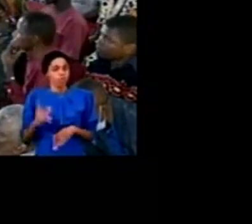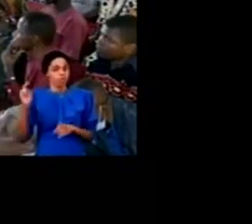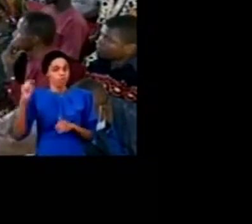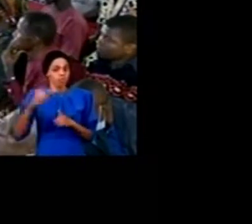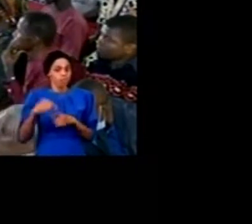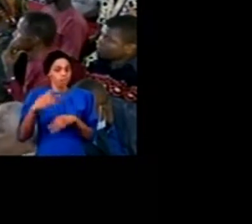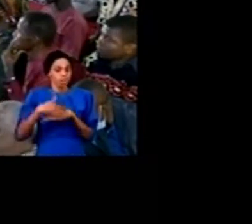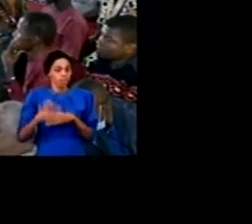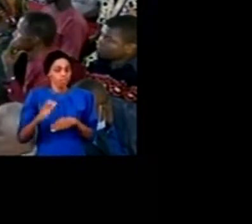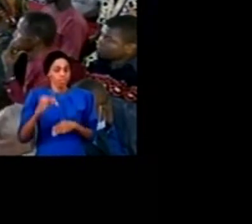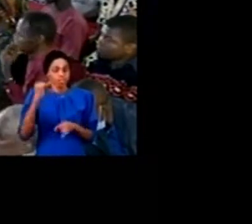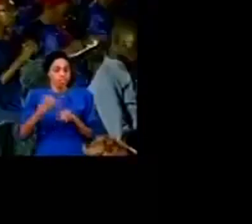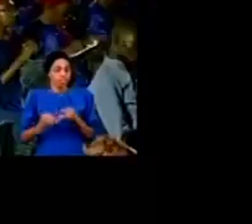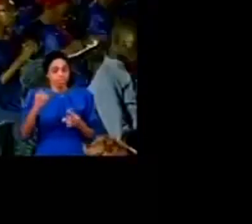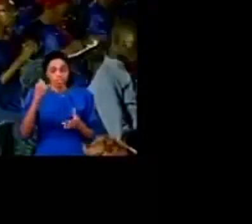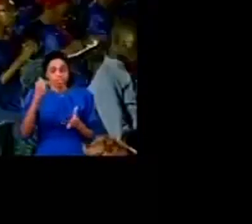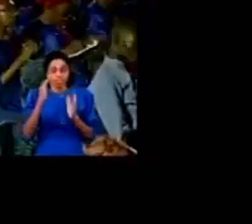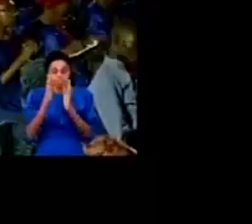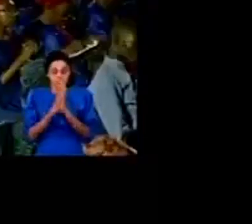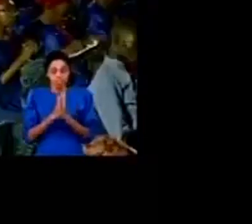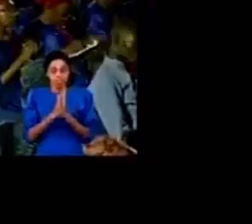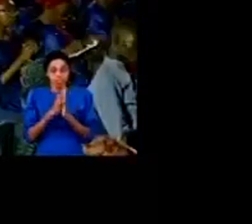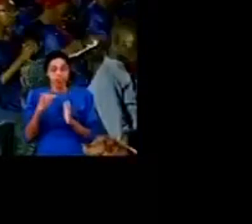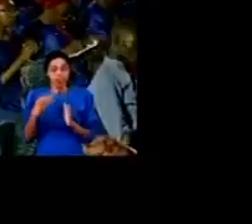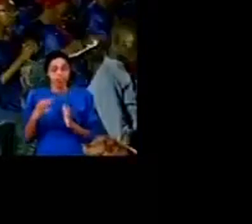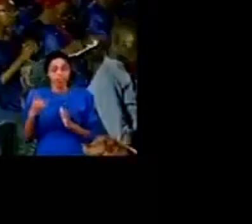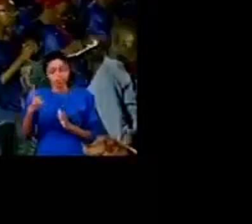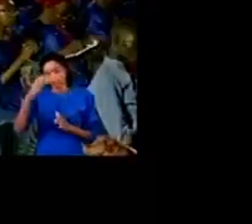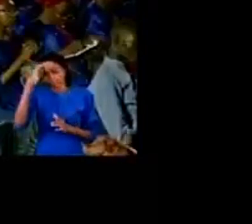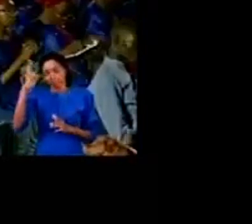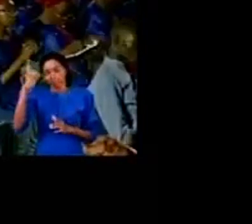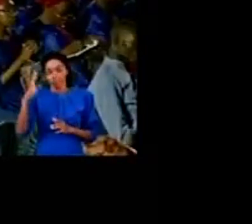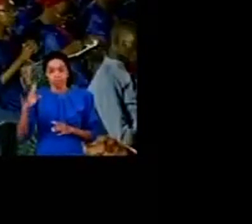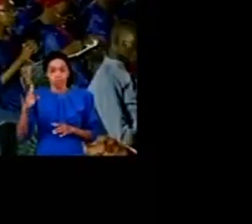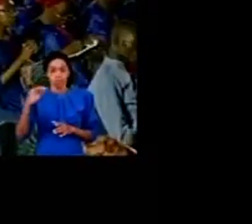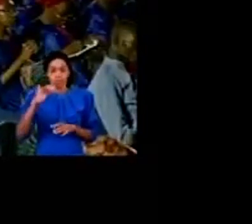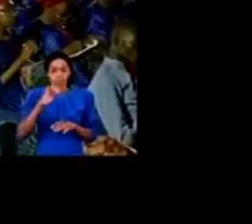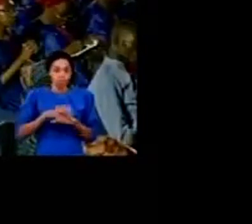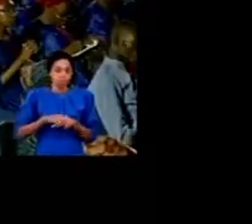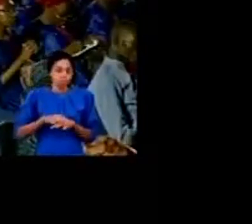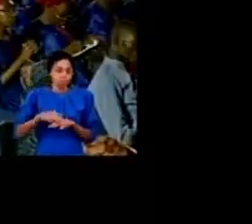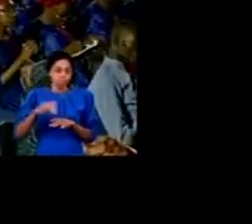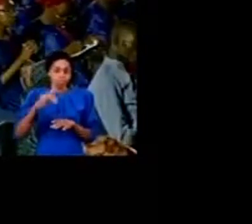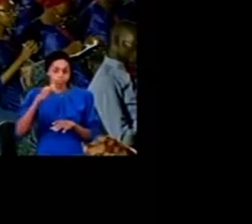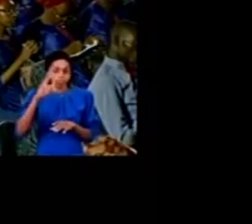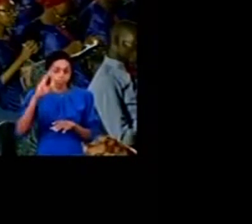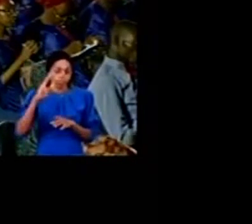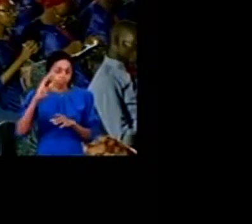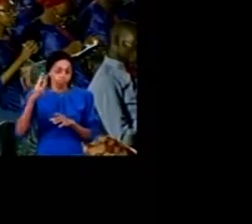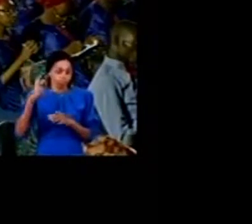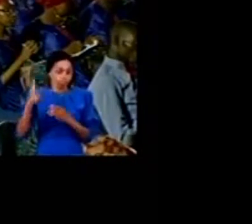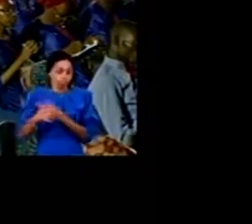her, and she saw her menstrual cycle after she went to